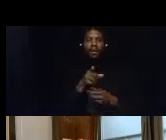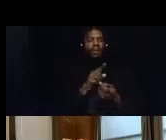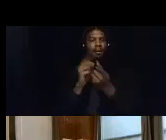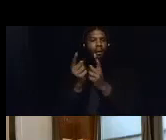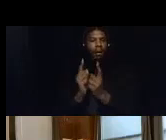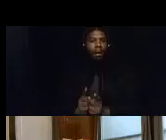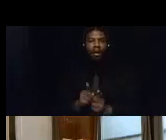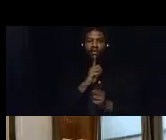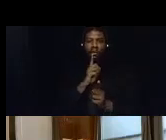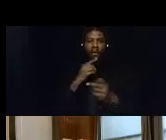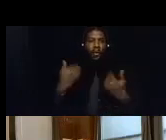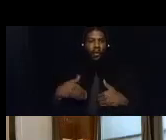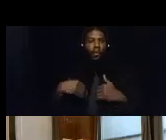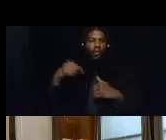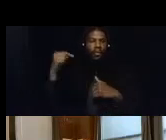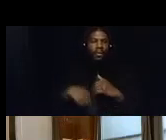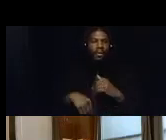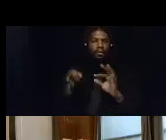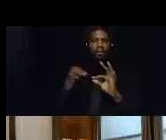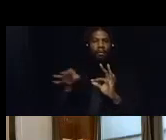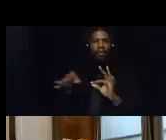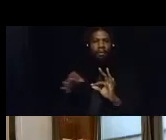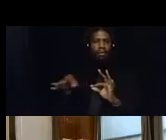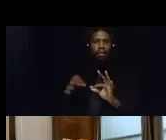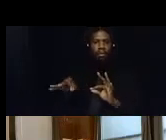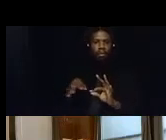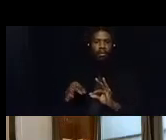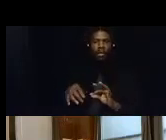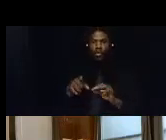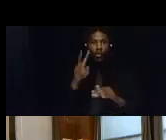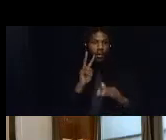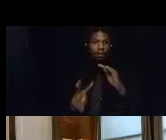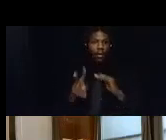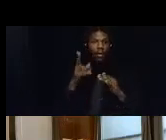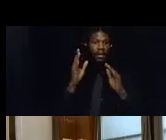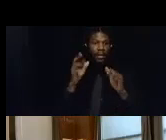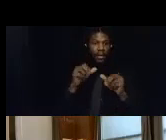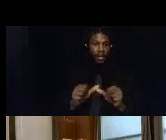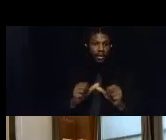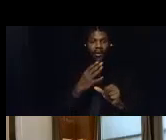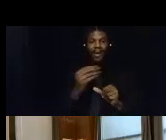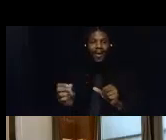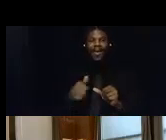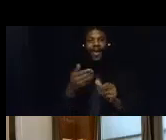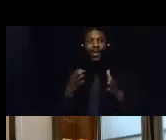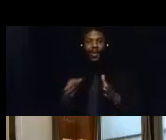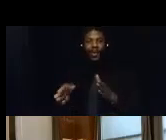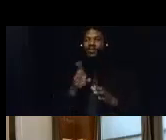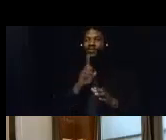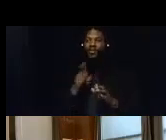might expect to continue, and also in ways that I'm sure will surprise you. I'm